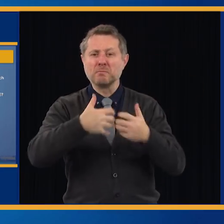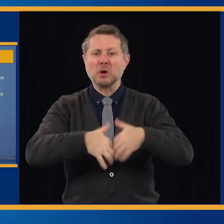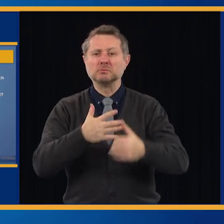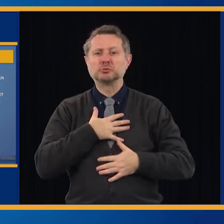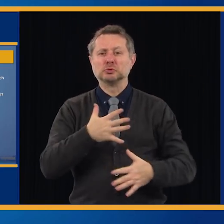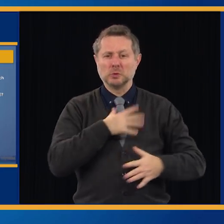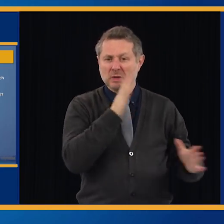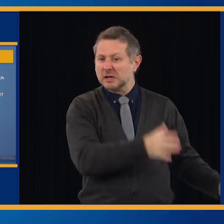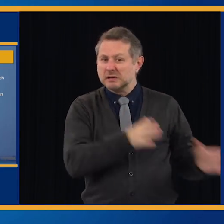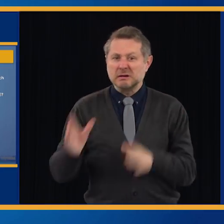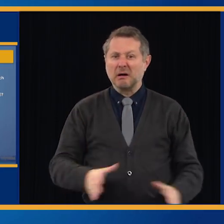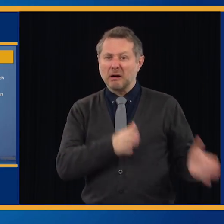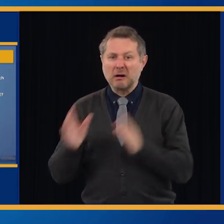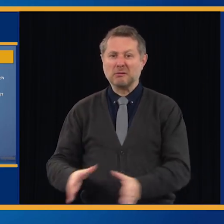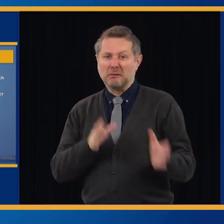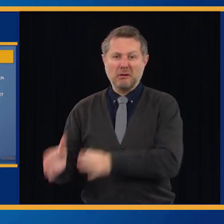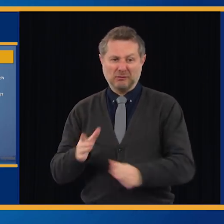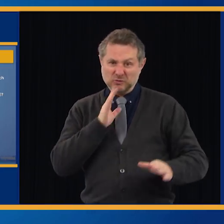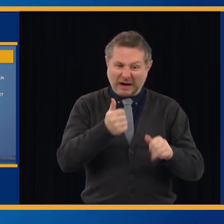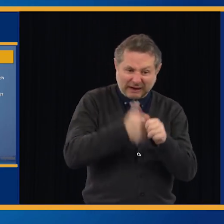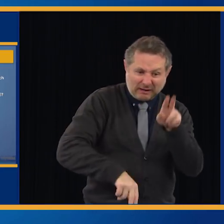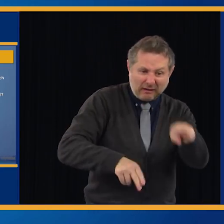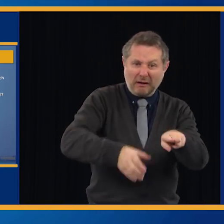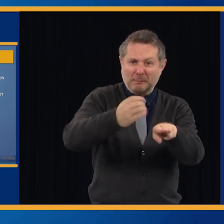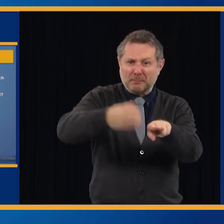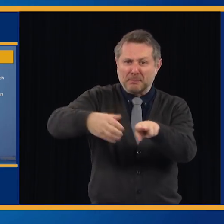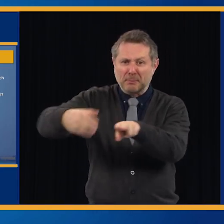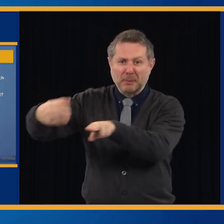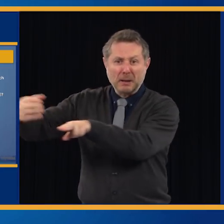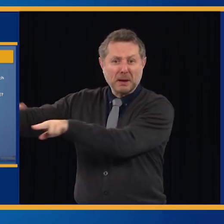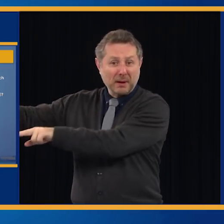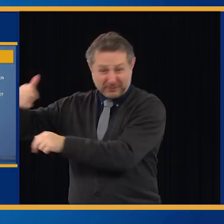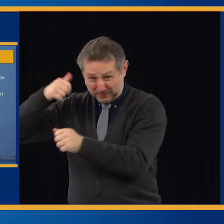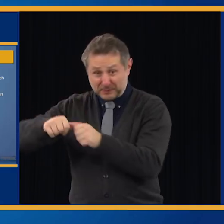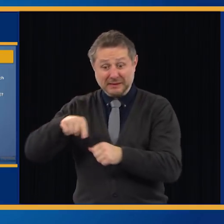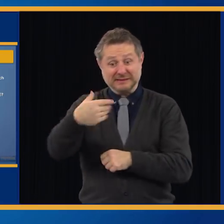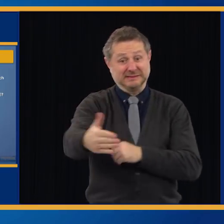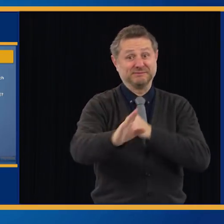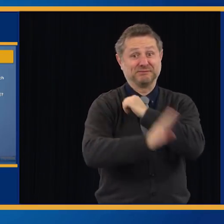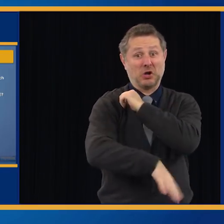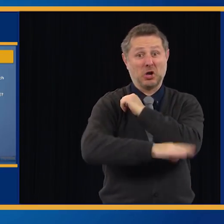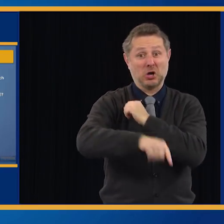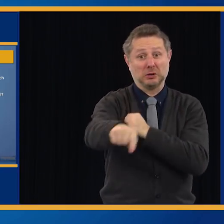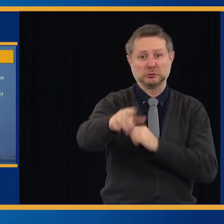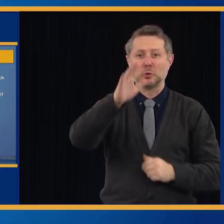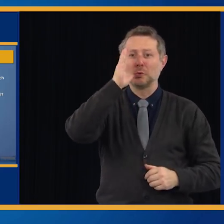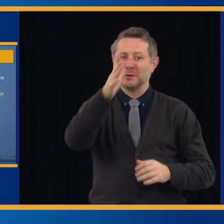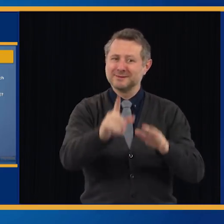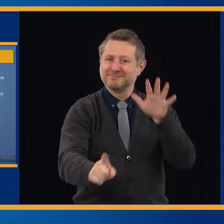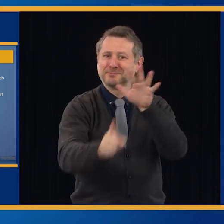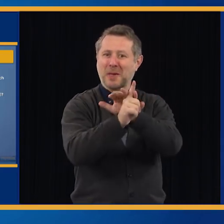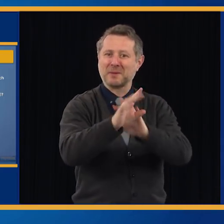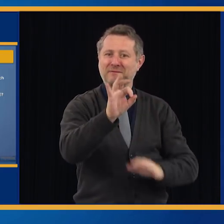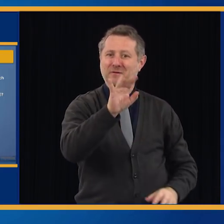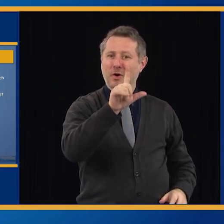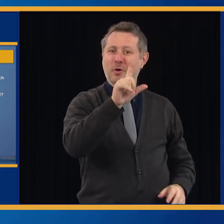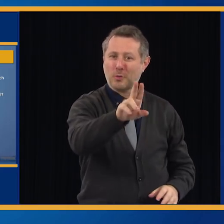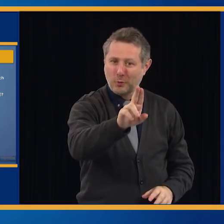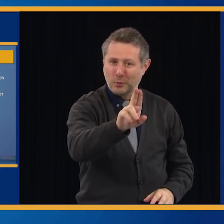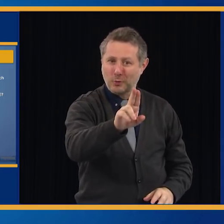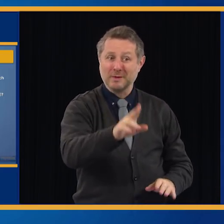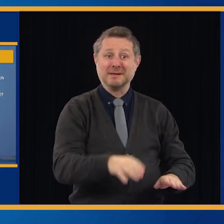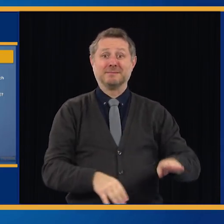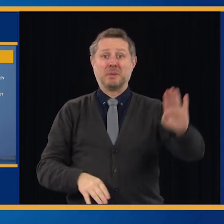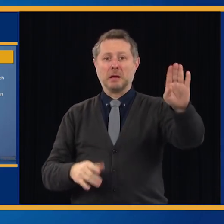care. Remember, you have a flu season coming up in the fall, and the number of hospitalizations normally goes up in the